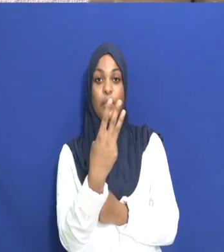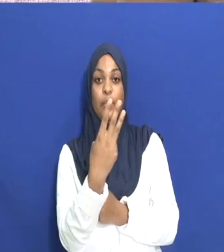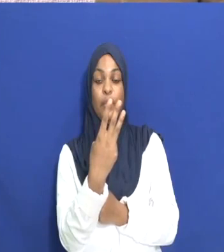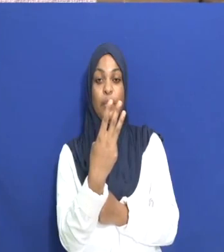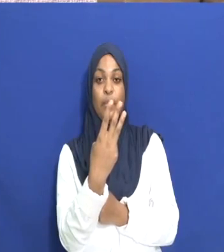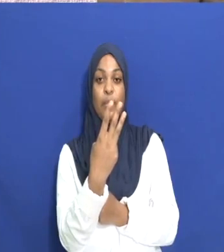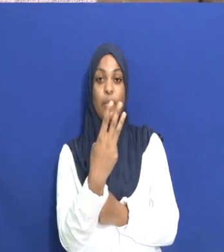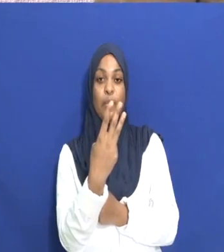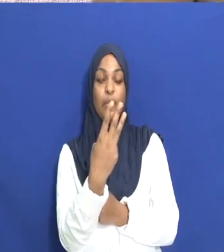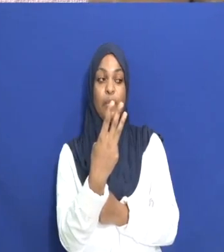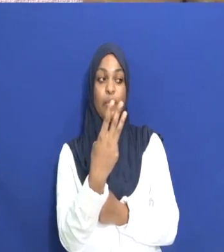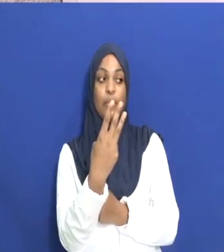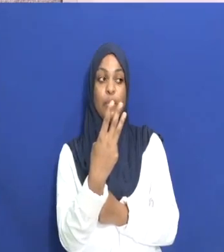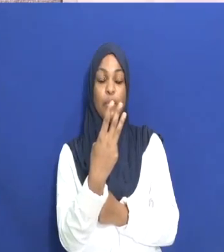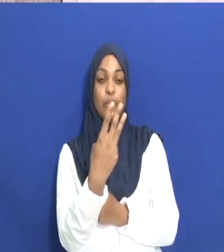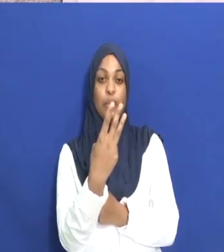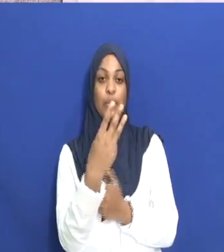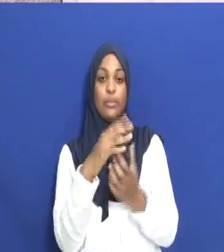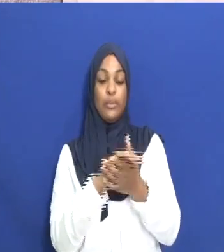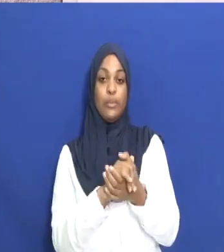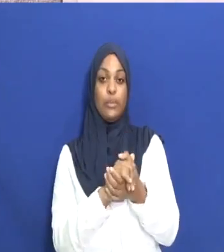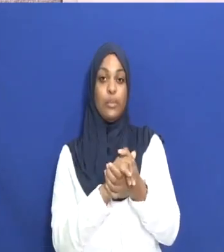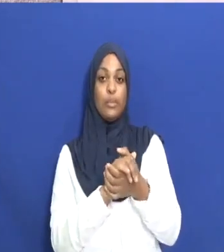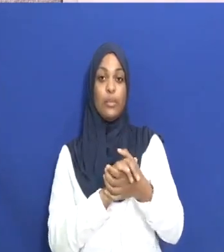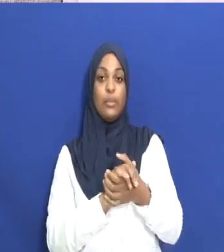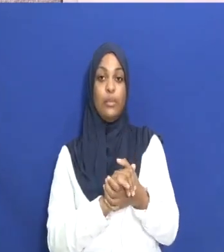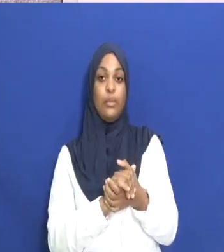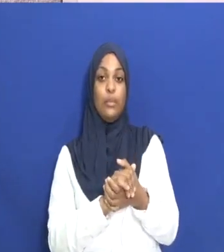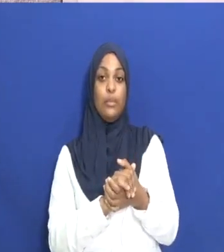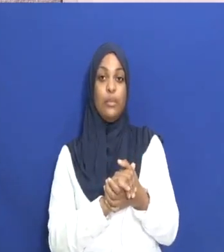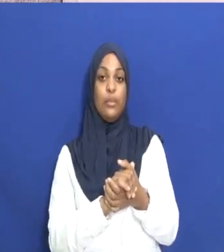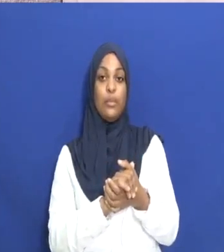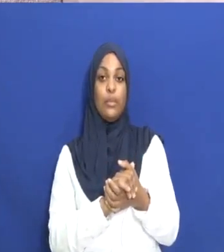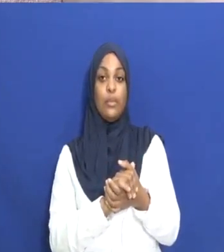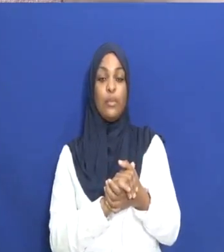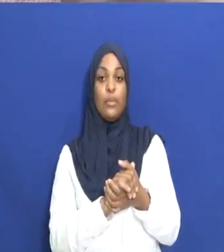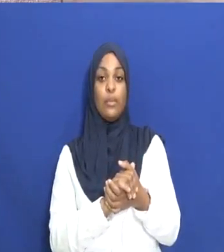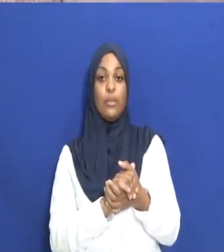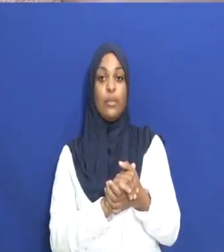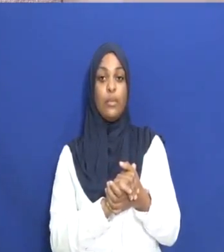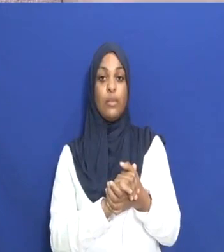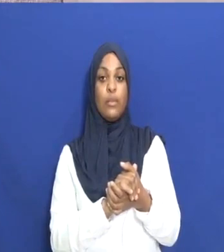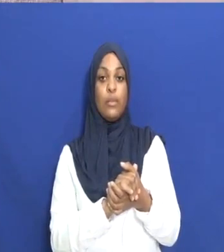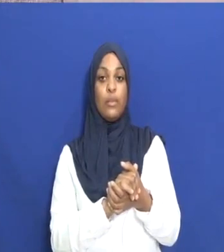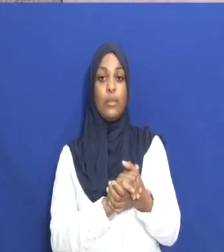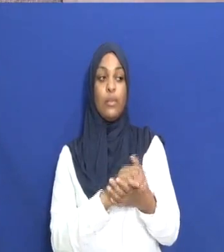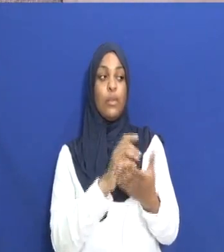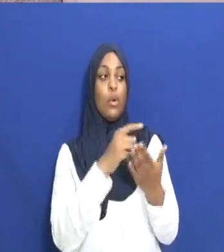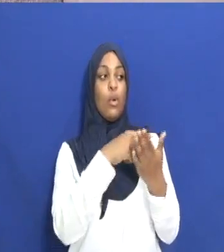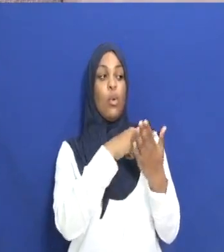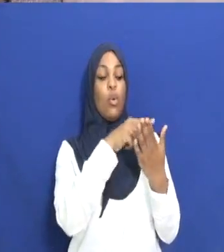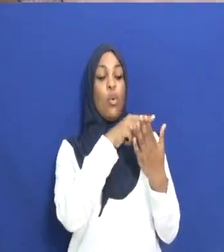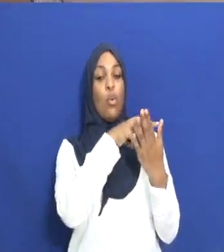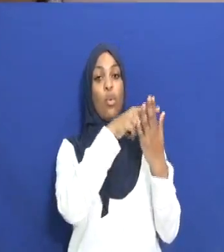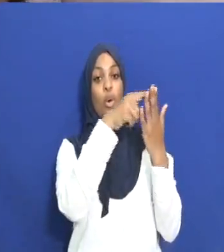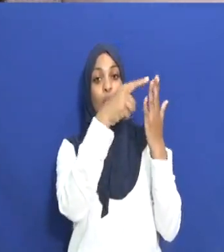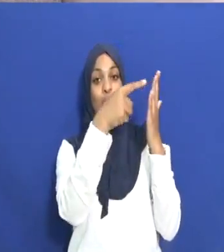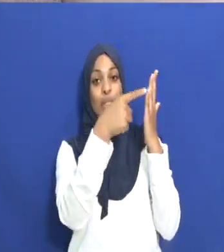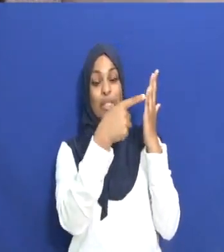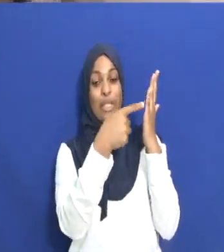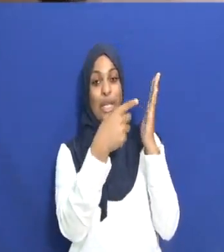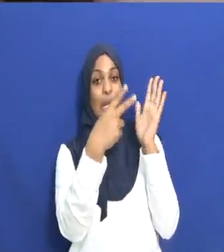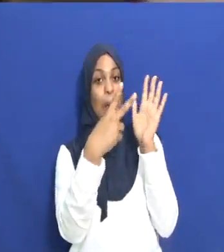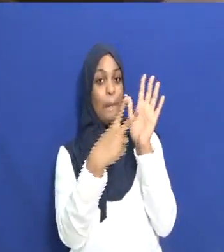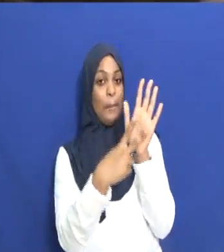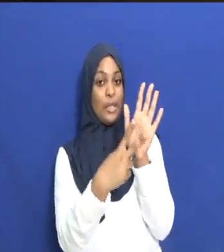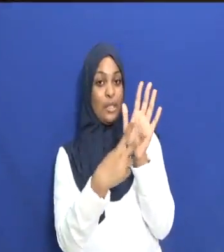times 9 has been multiplied by itself? We have just counted them 1, 2, 3, 4, 5, 6, 7.